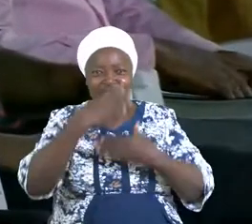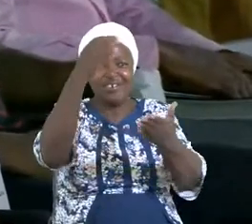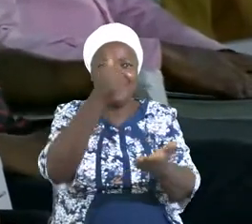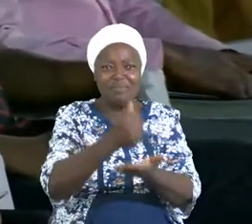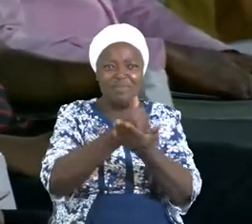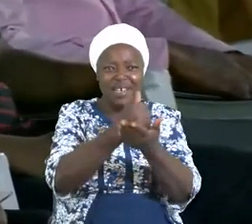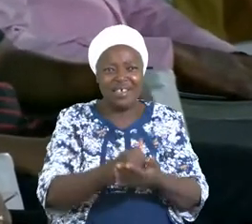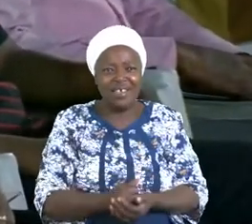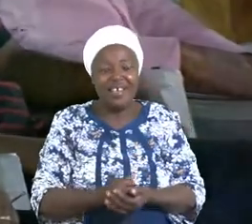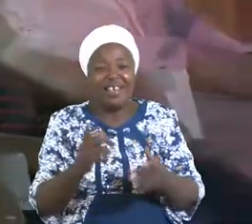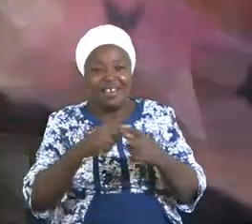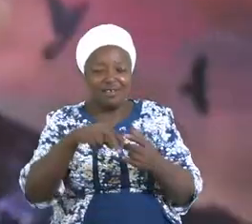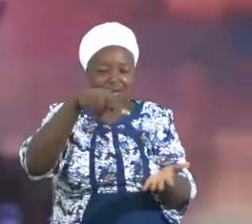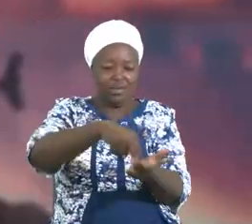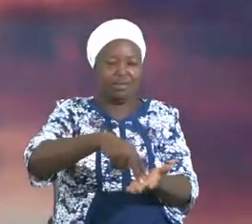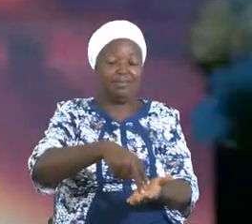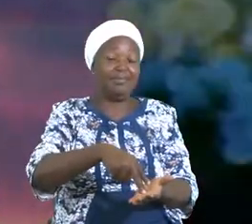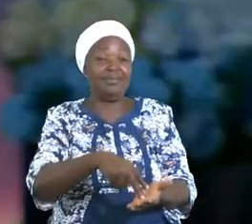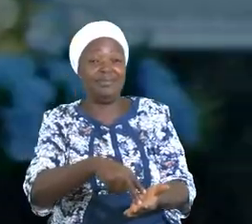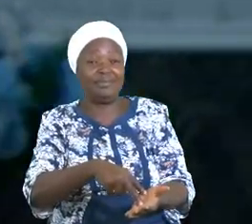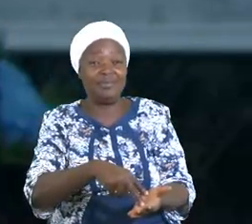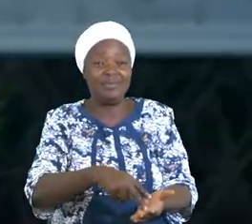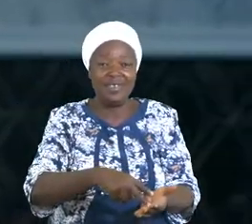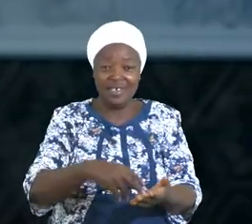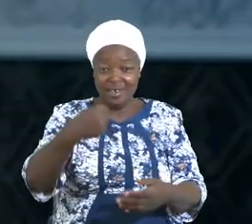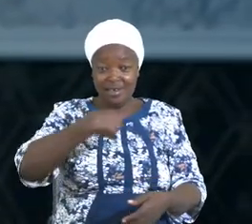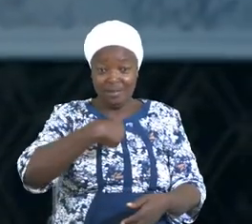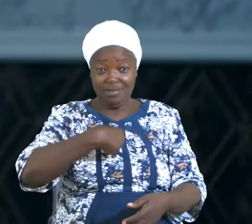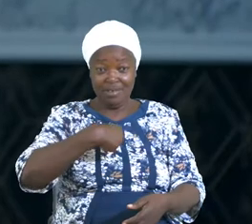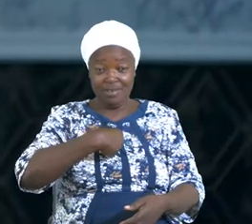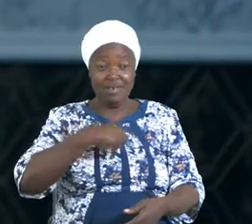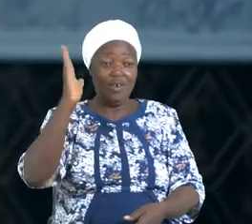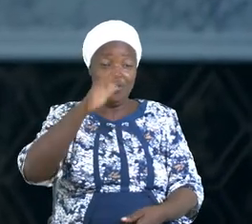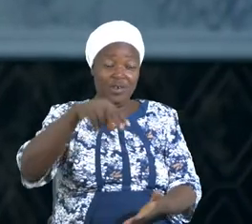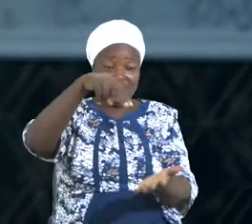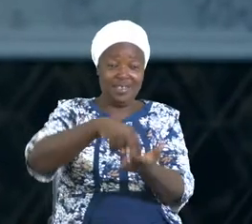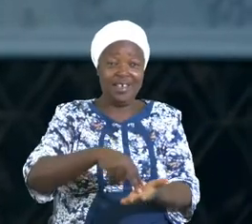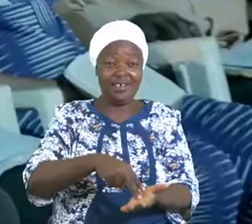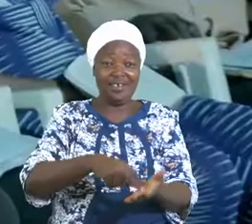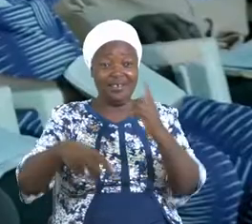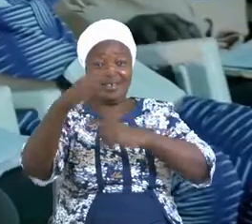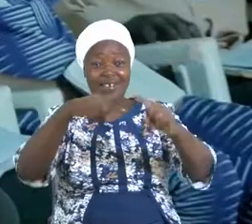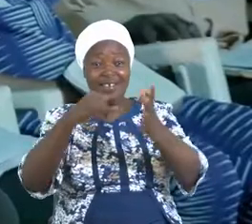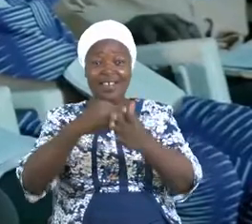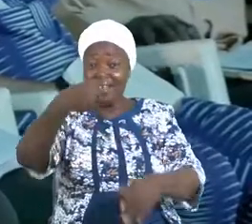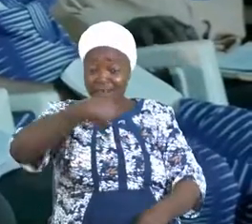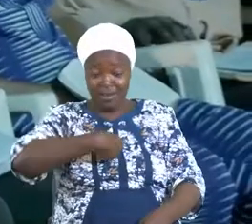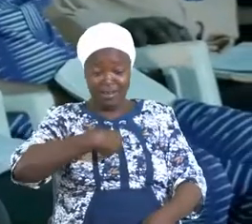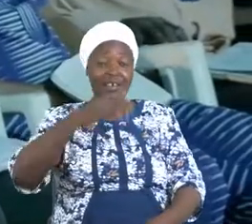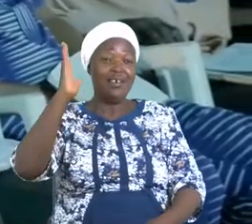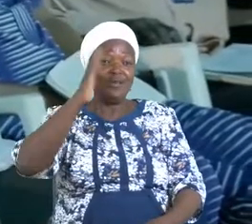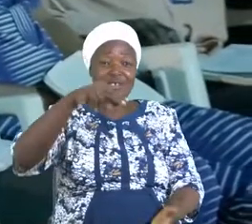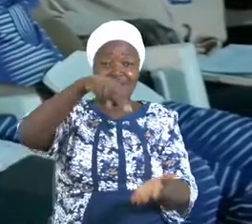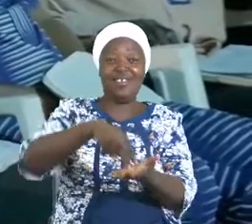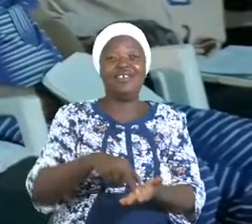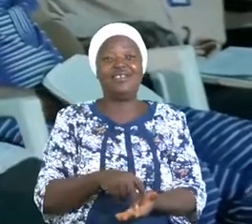And they stood up. I will stand. I will stand.